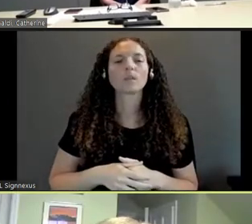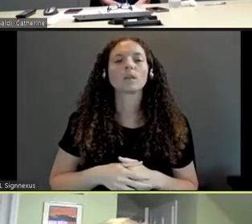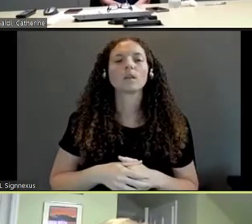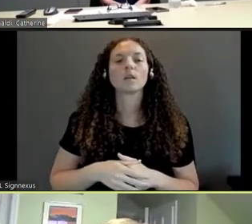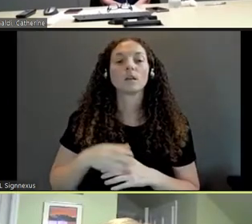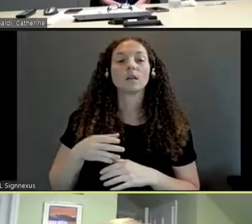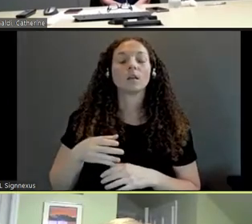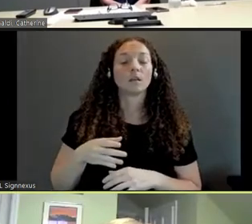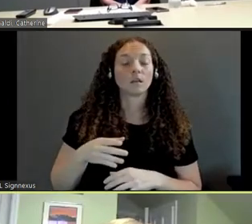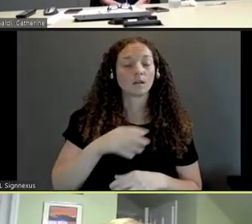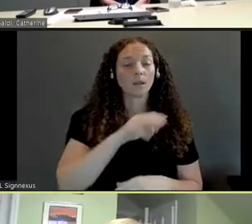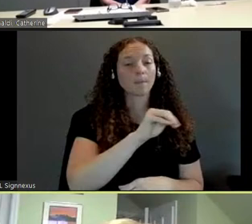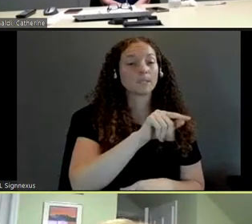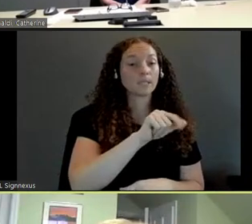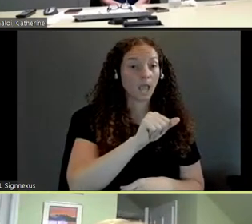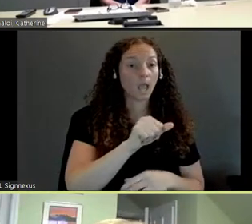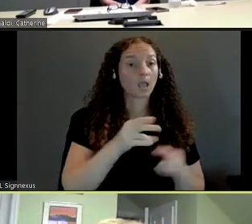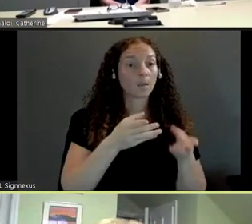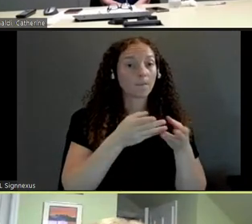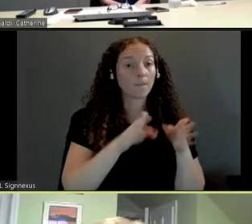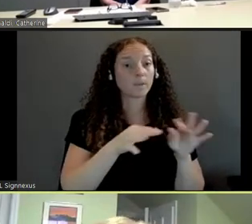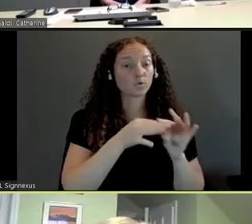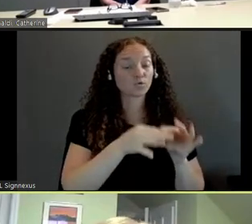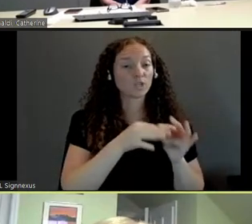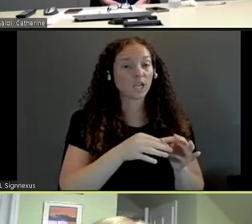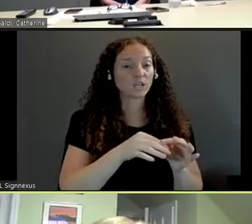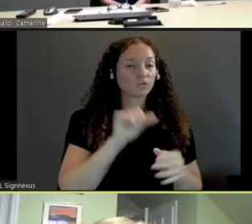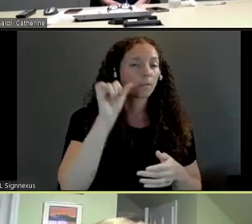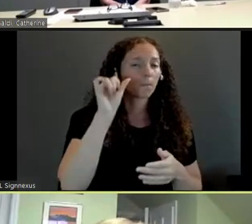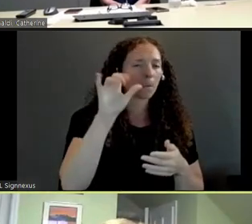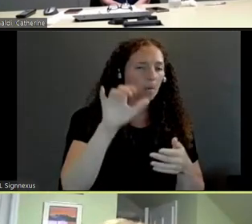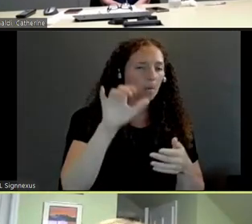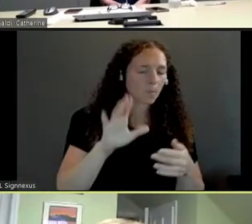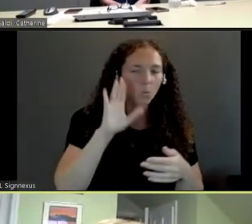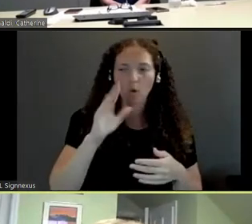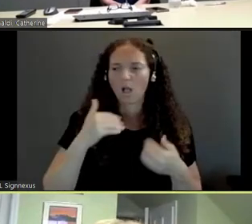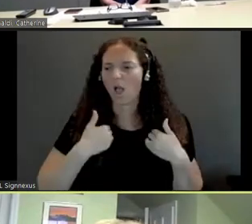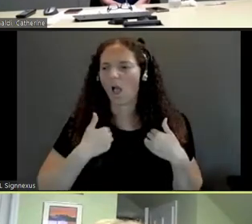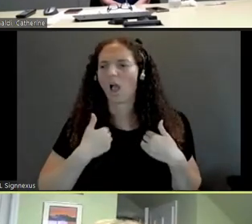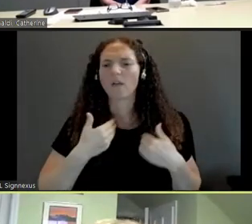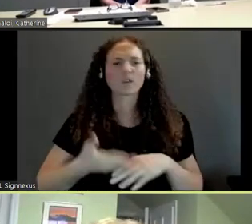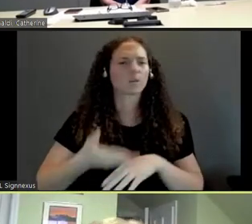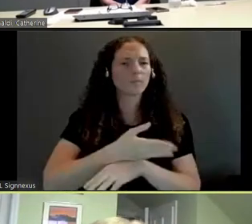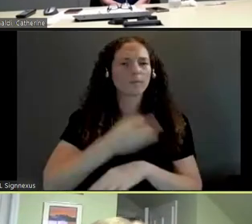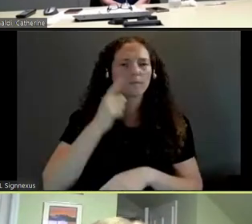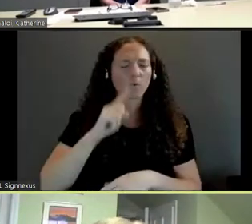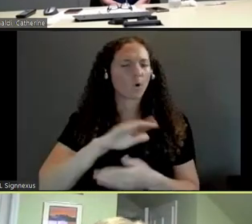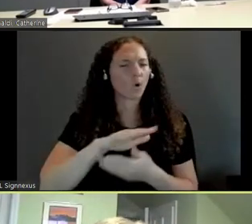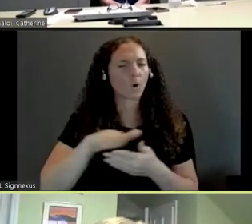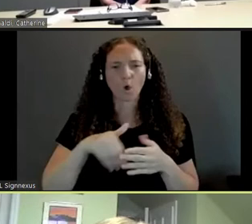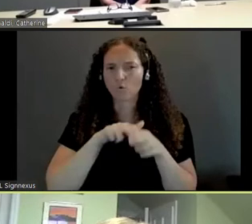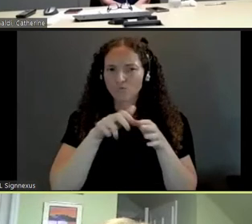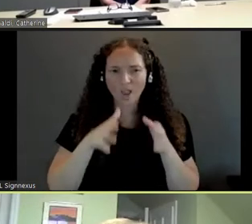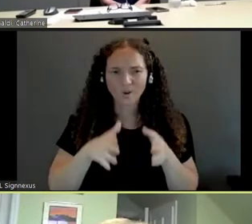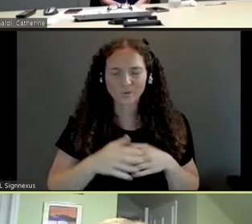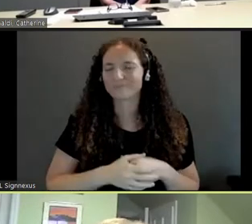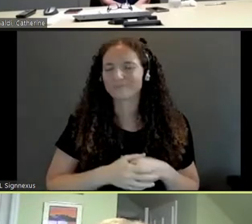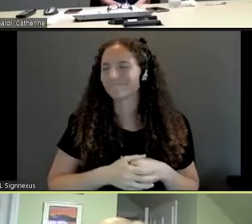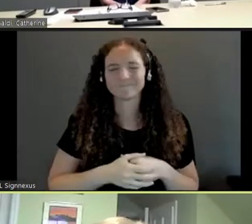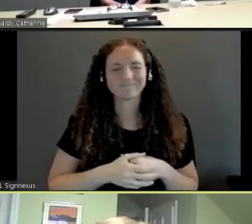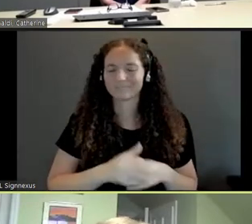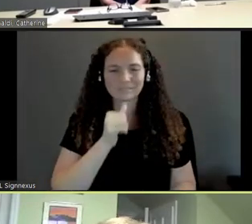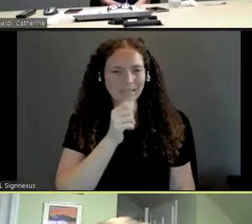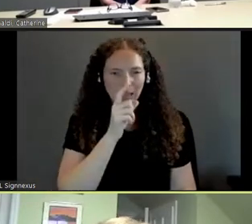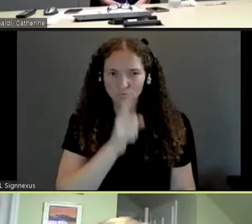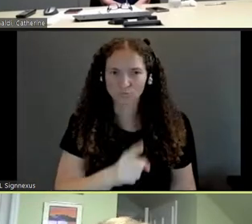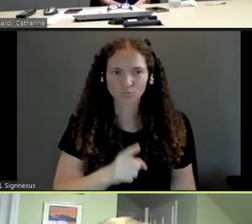soundbites, which tout the improvements for all railroad riders, this is utterly untrue with respect to the Great